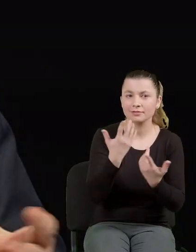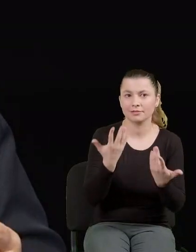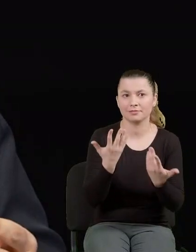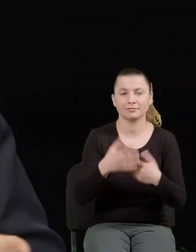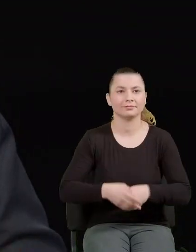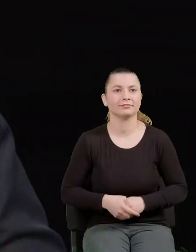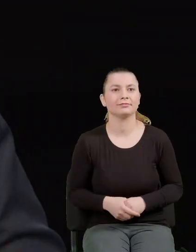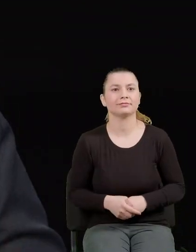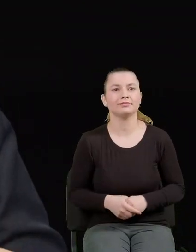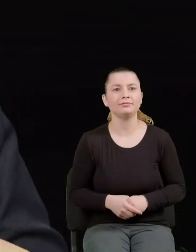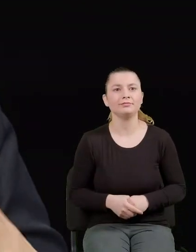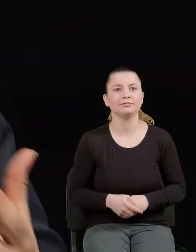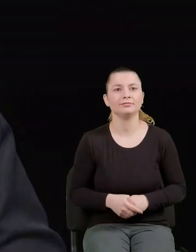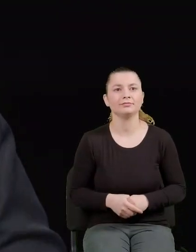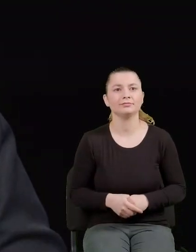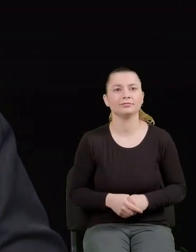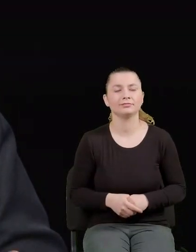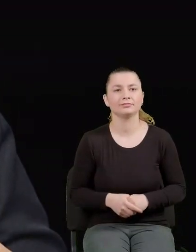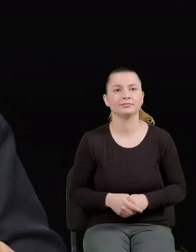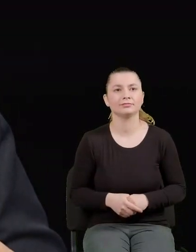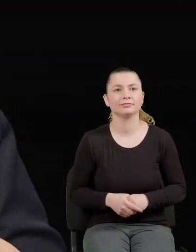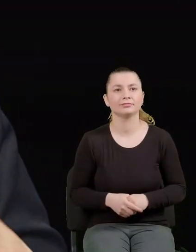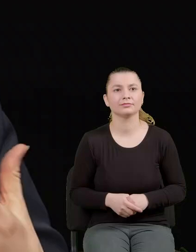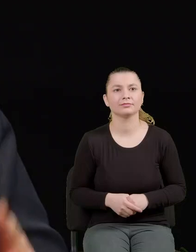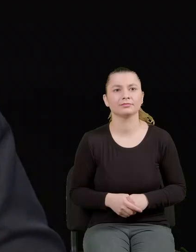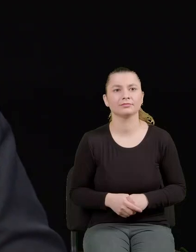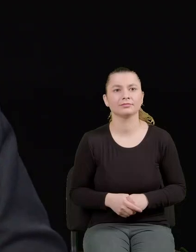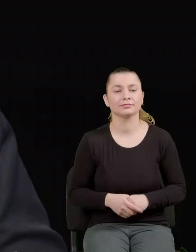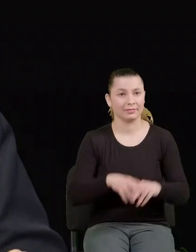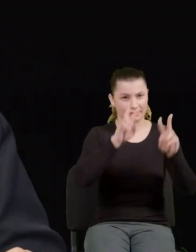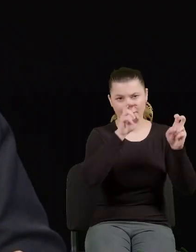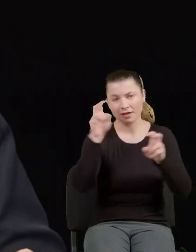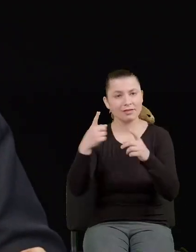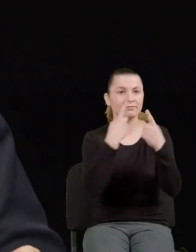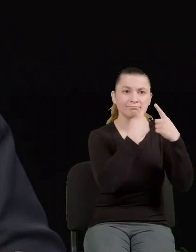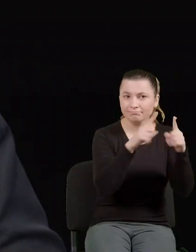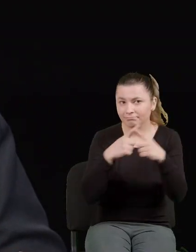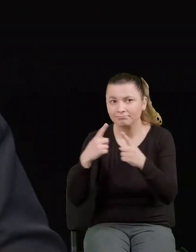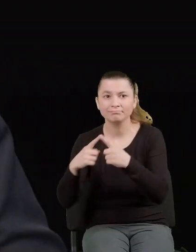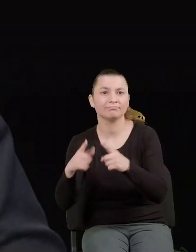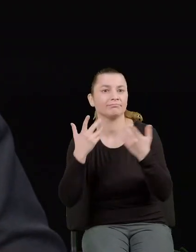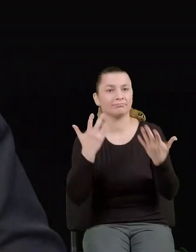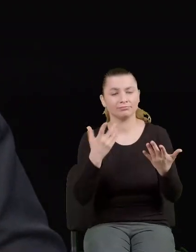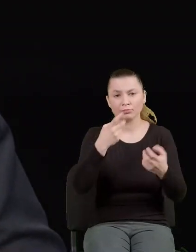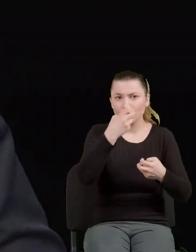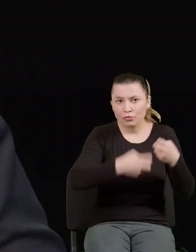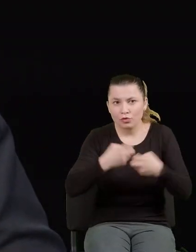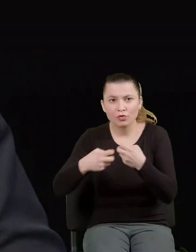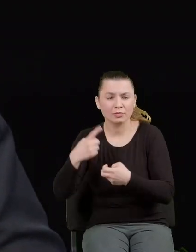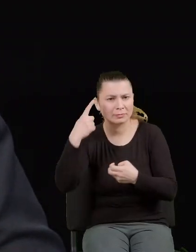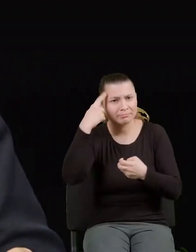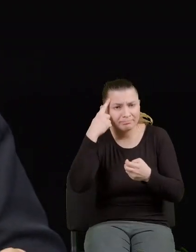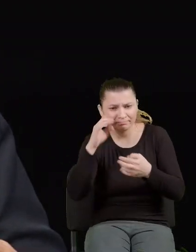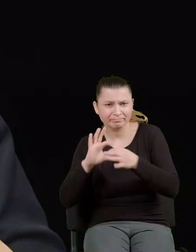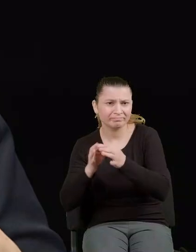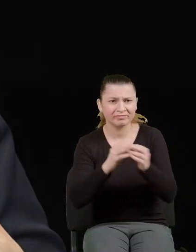put together has been growing from the very beginning of the implementation of cohesion